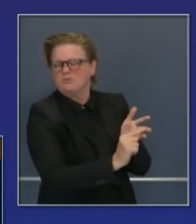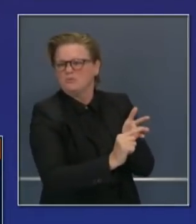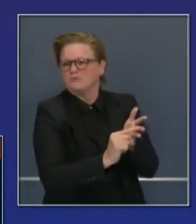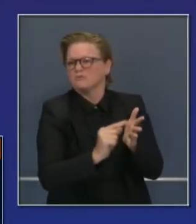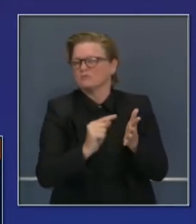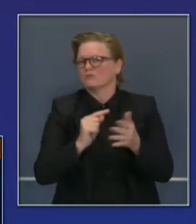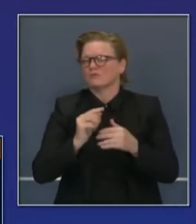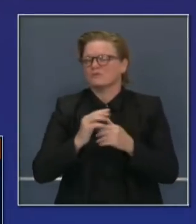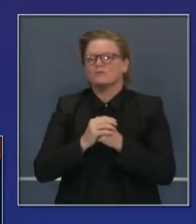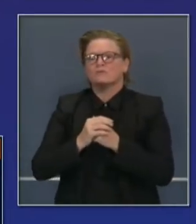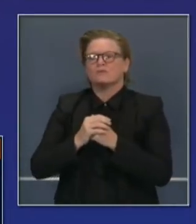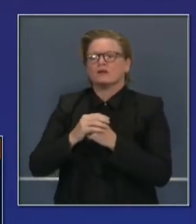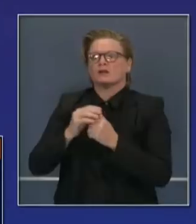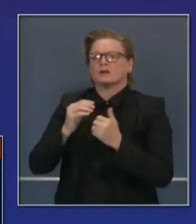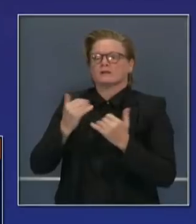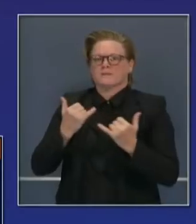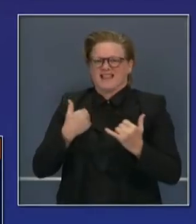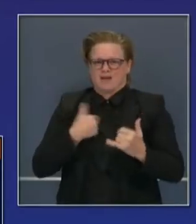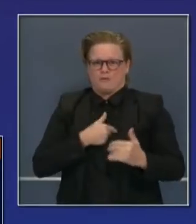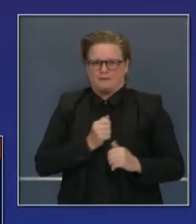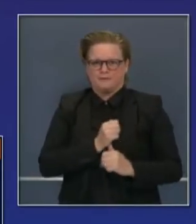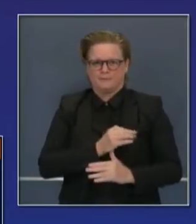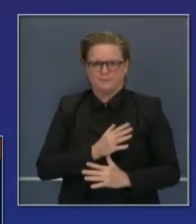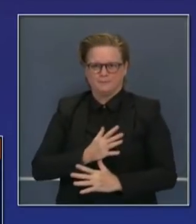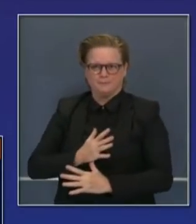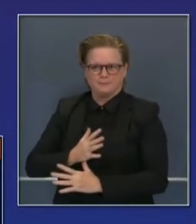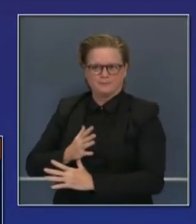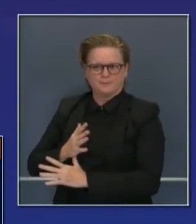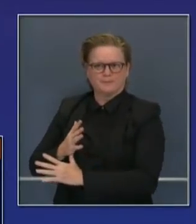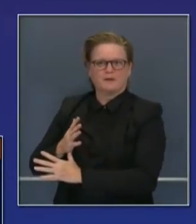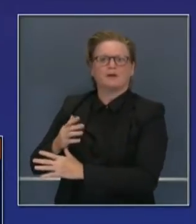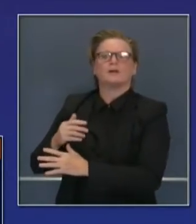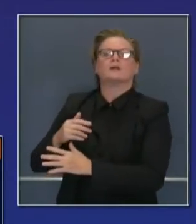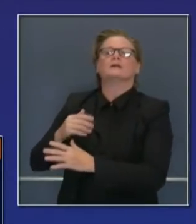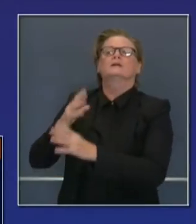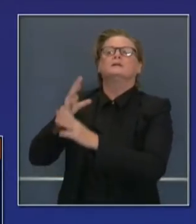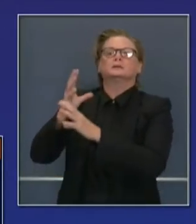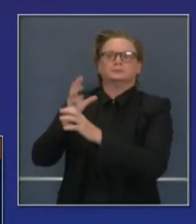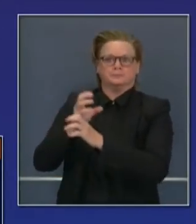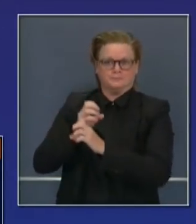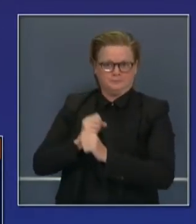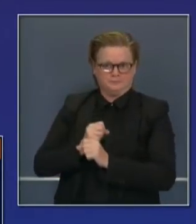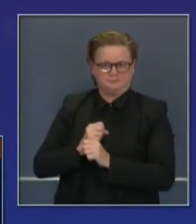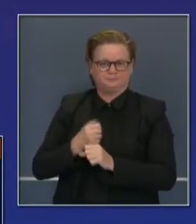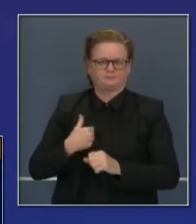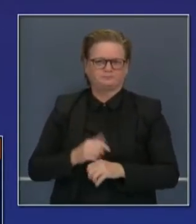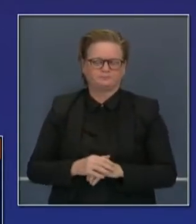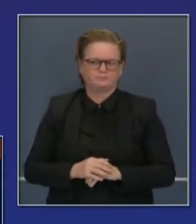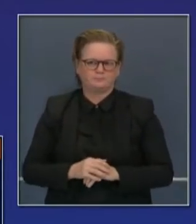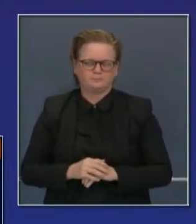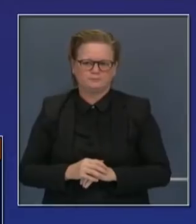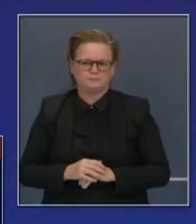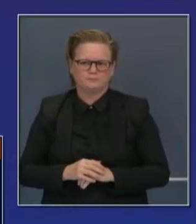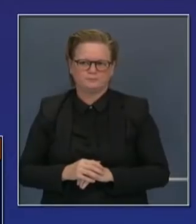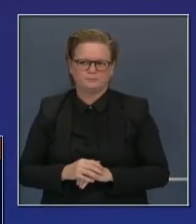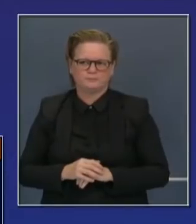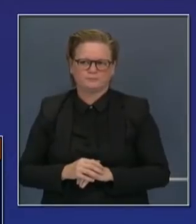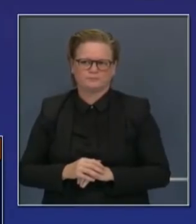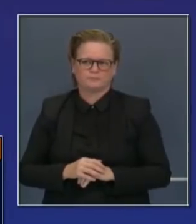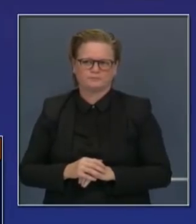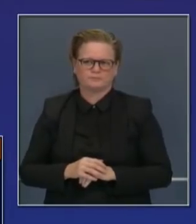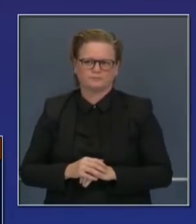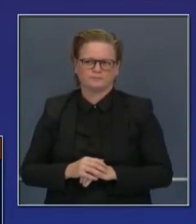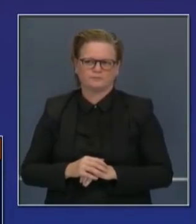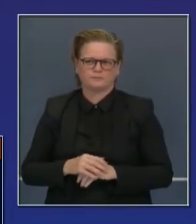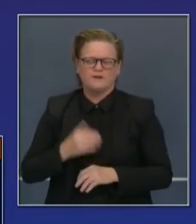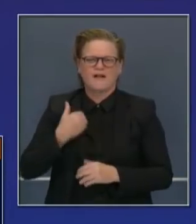the current plan and our current anticipation in terms of the what we refer to as our phase